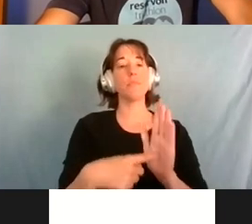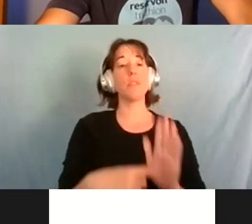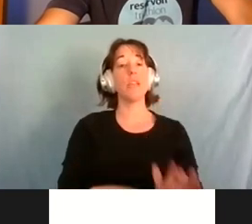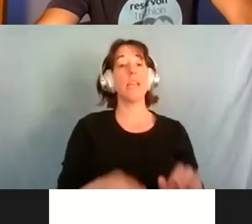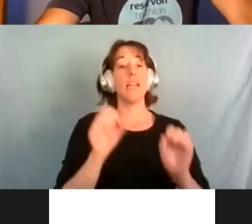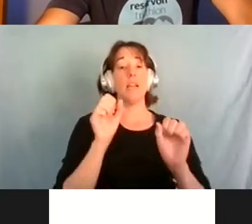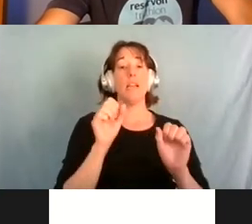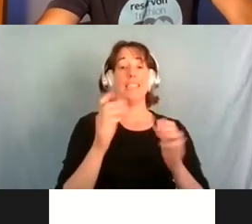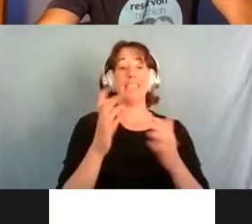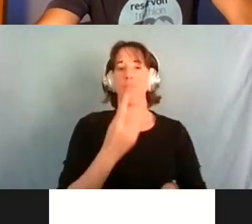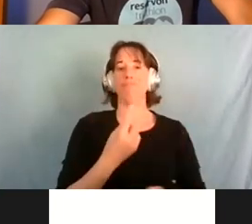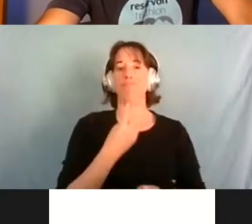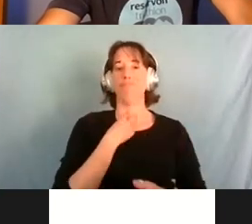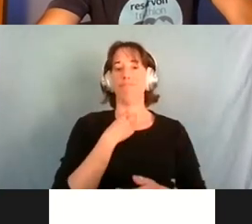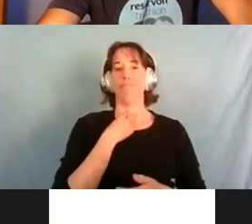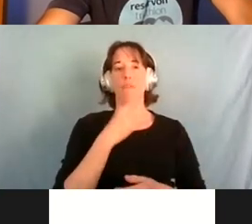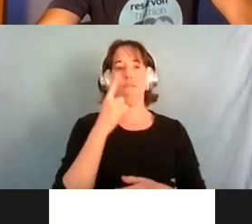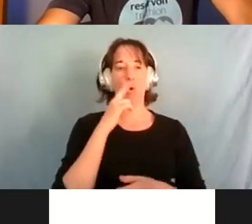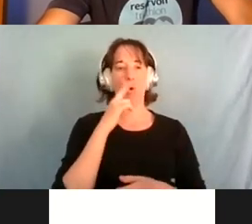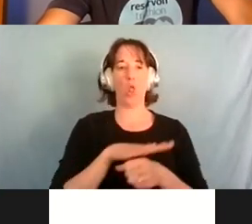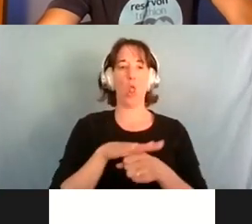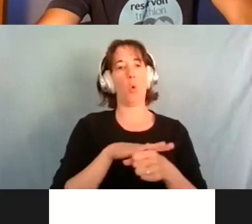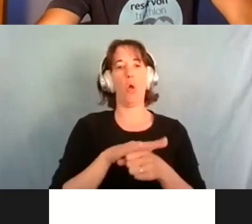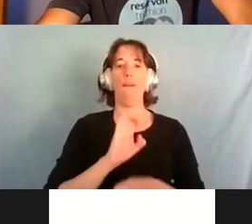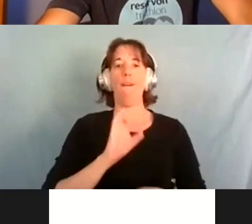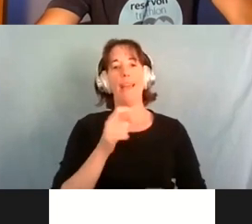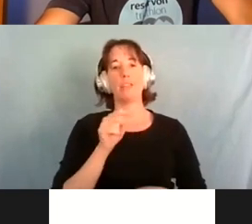since it's just following its previous policy,